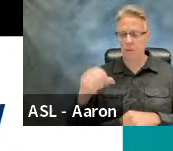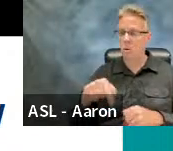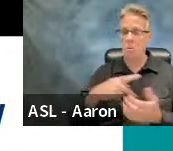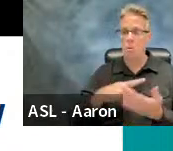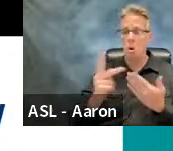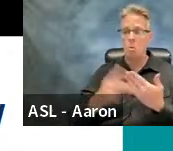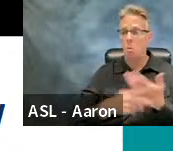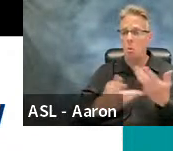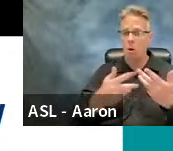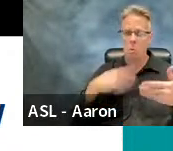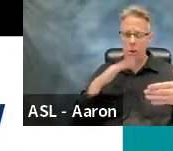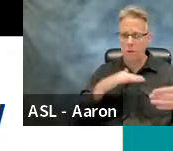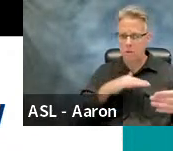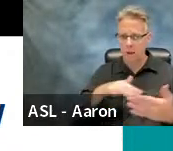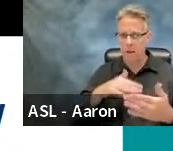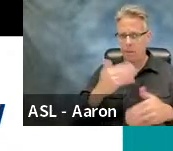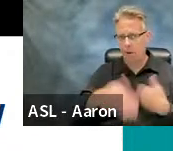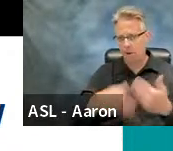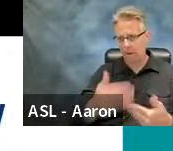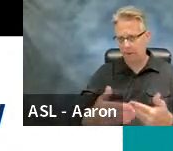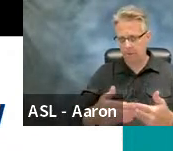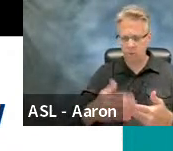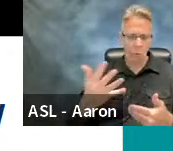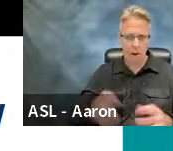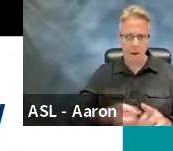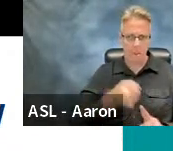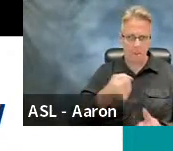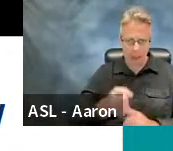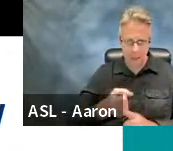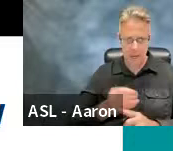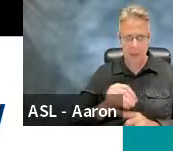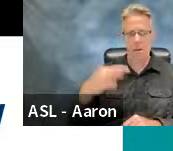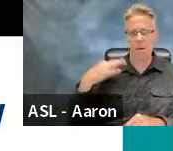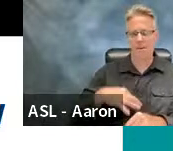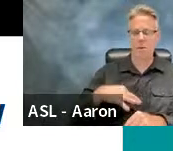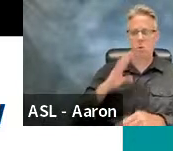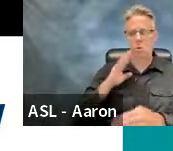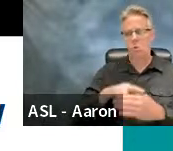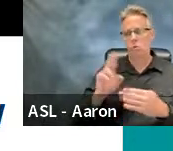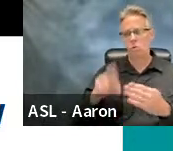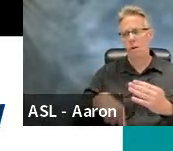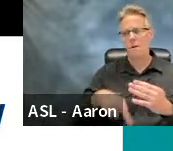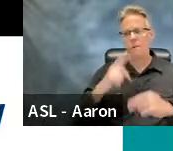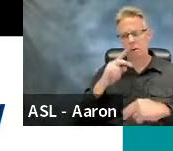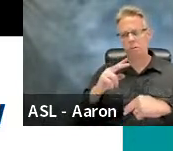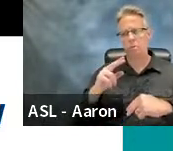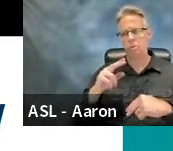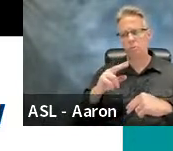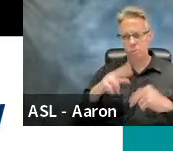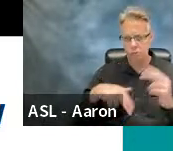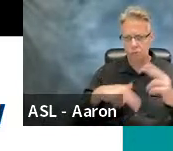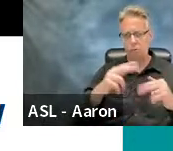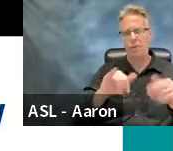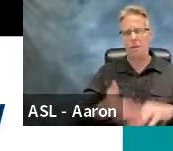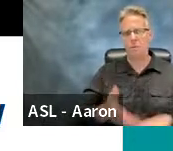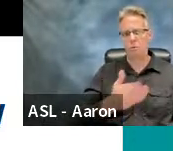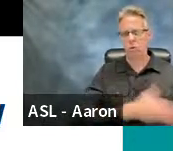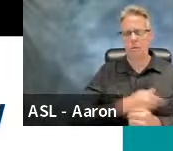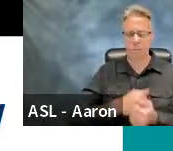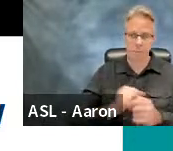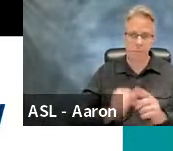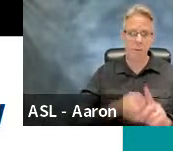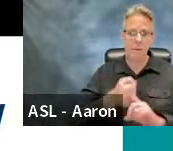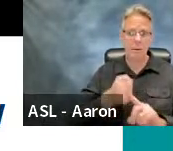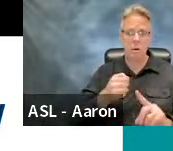will be studied in the process for what impacts and benefits will result from the construction of those improvements. The impacts will be reported